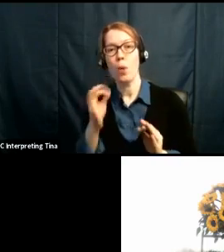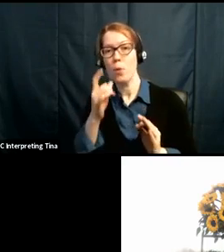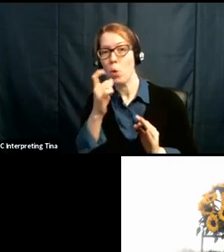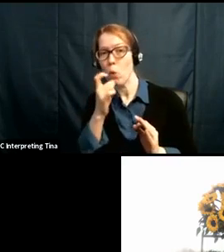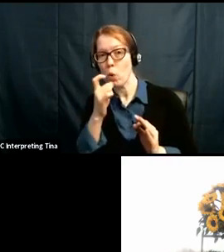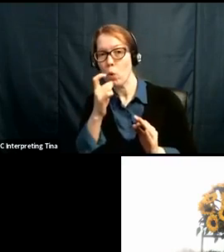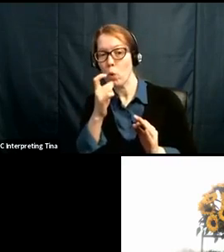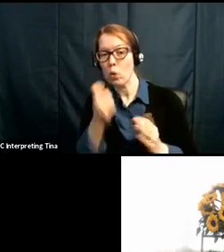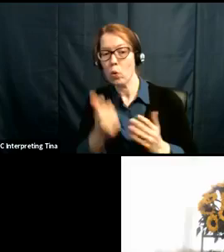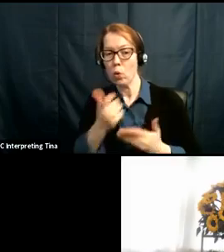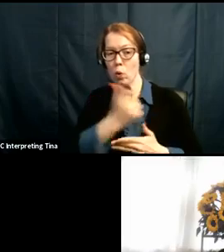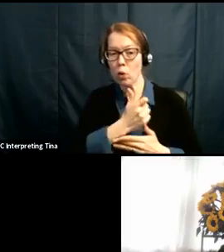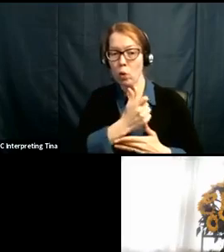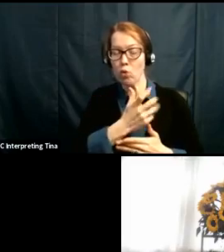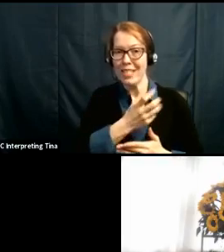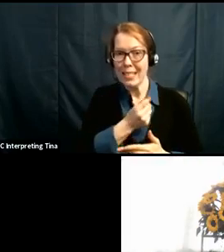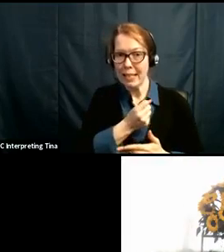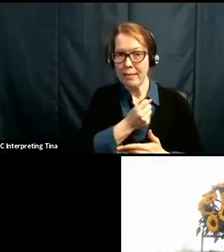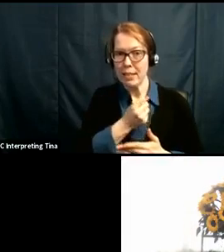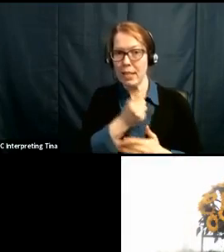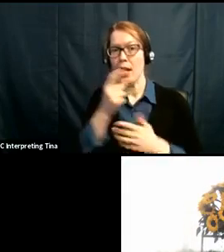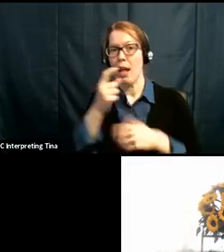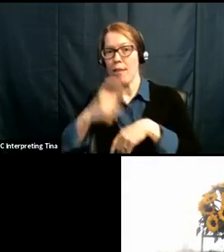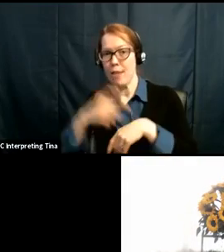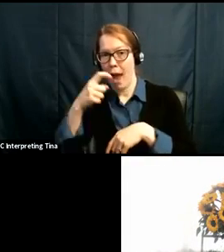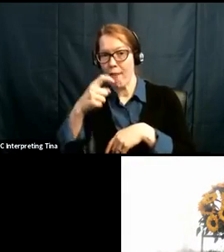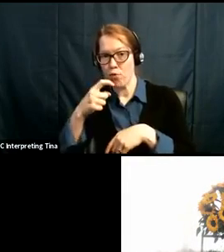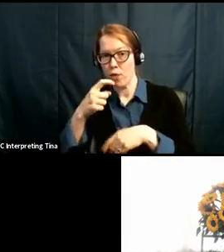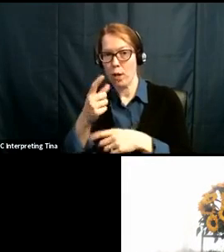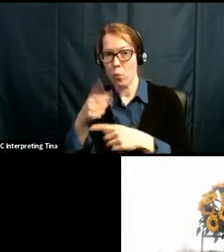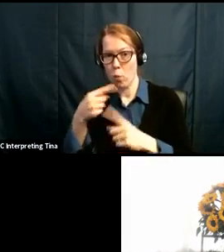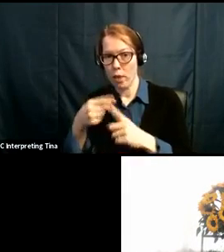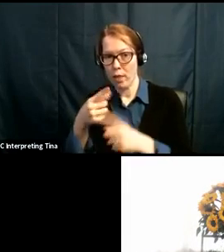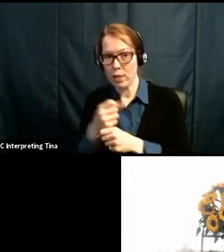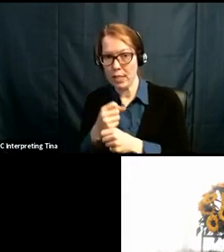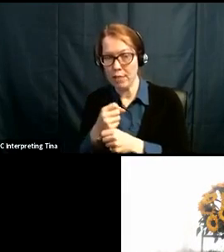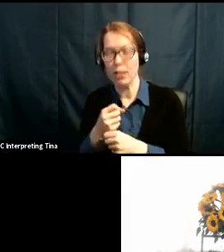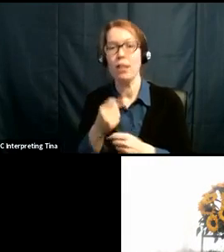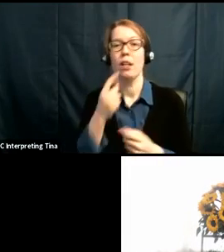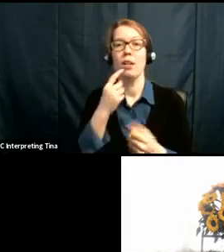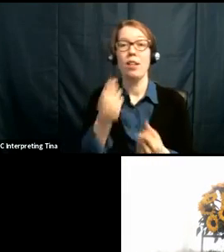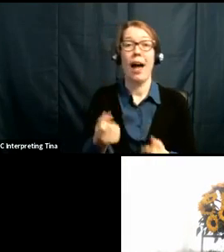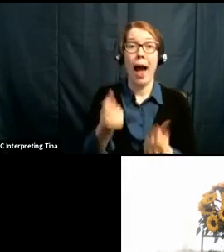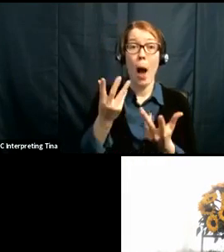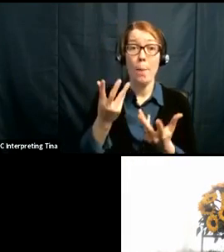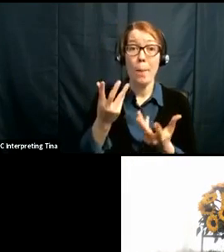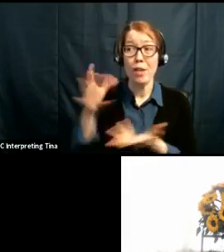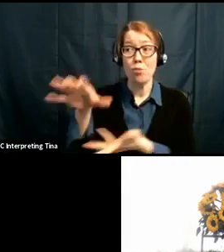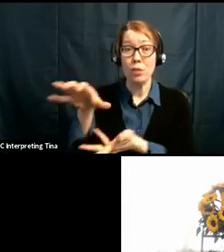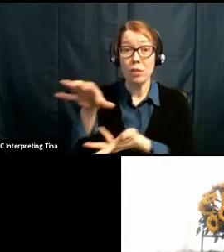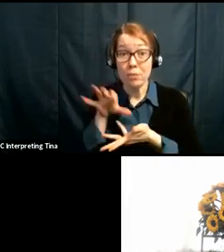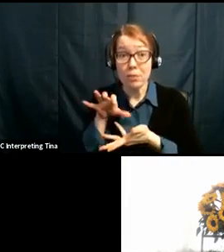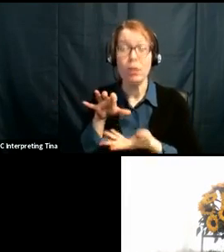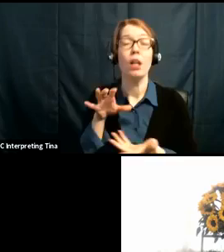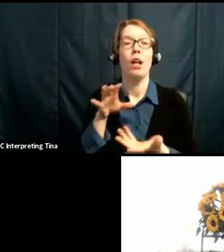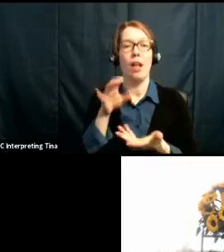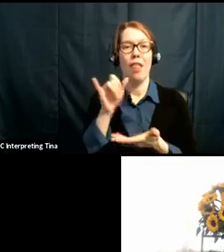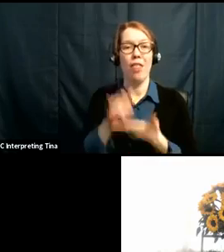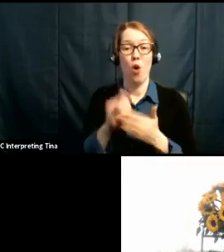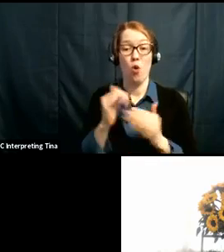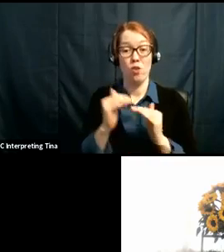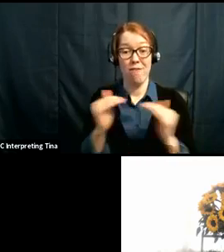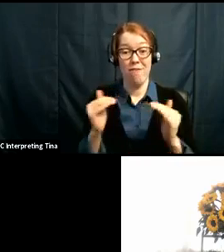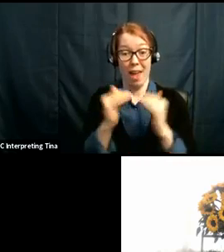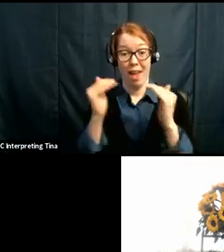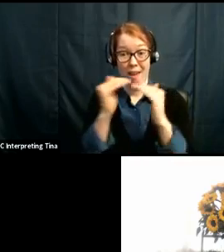is, depending on how quickly the vaccine is released, how much we can get of it, those phases might overlap.